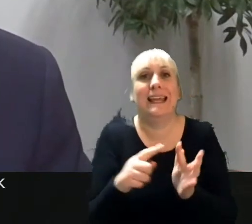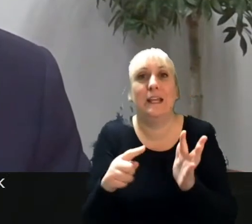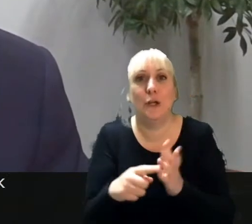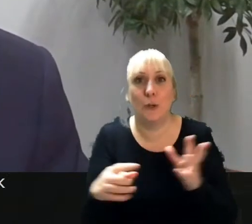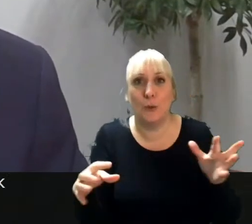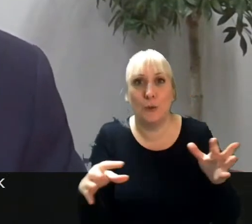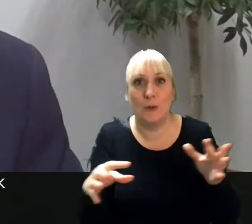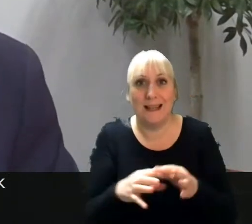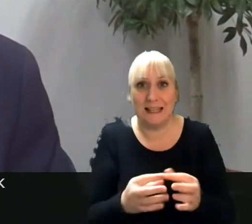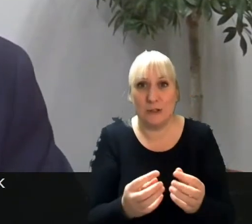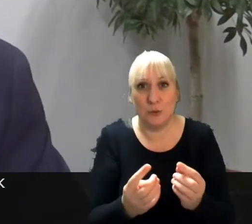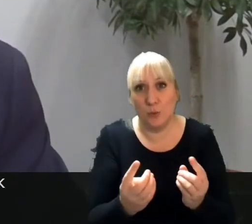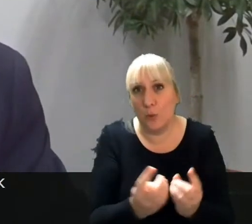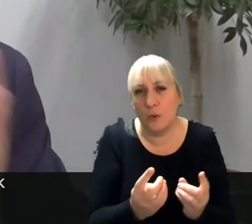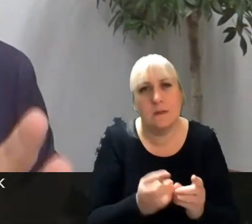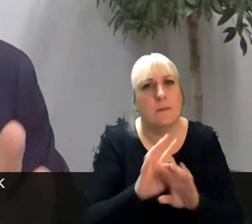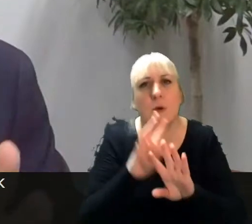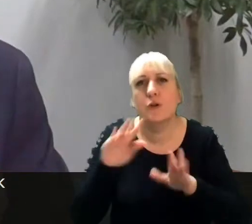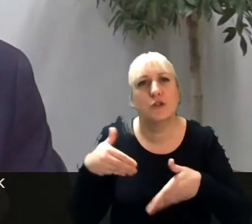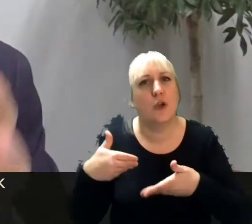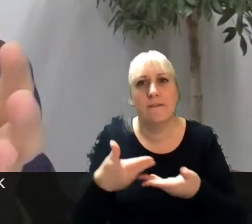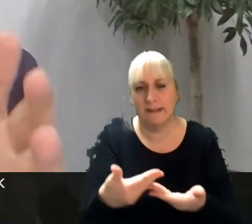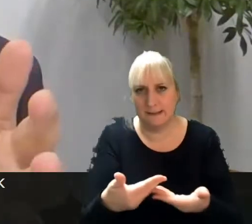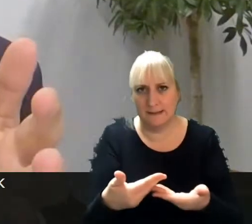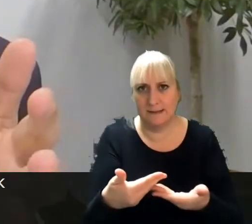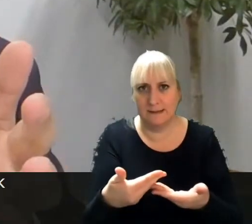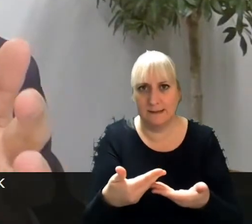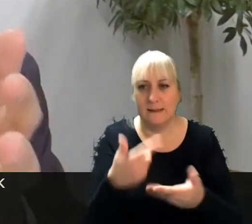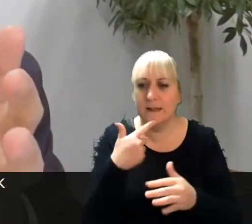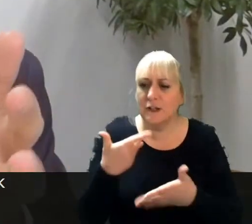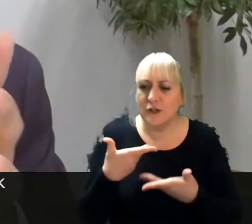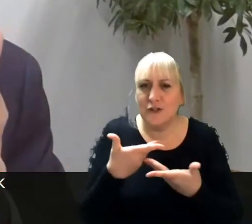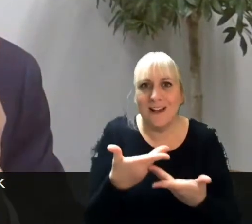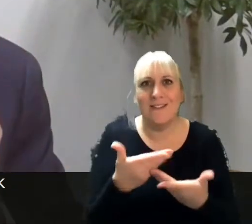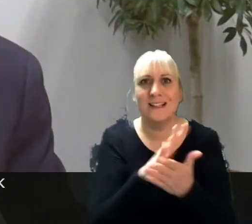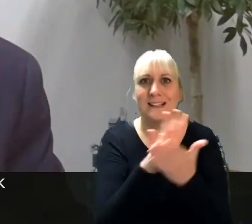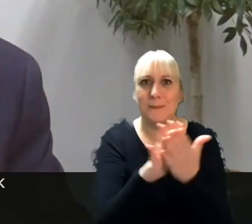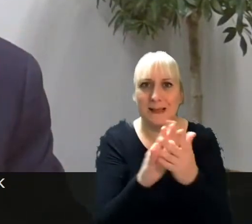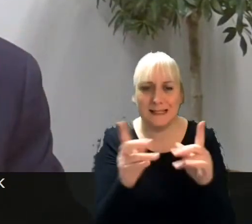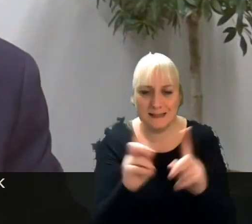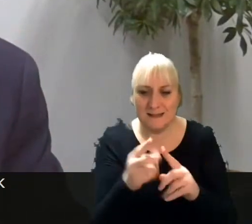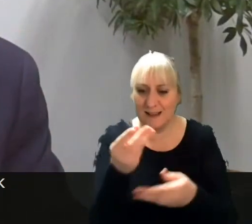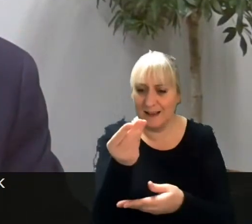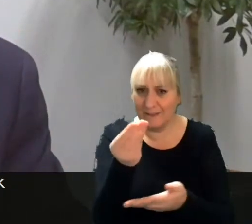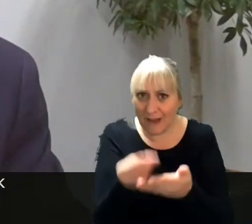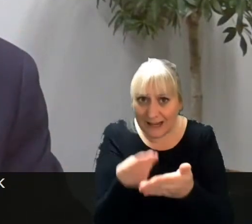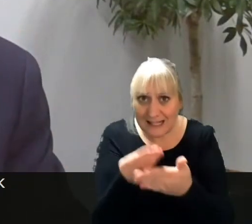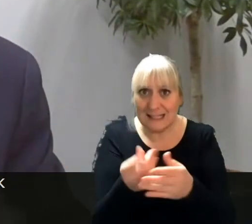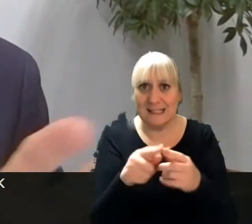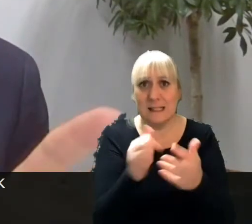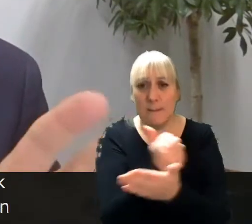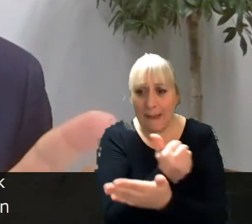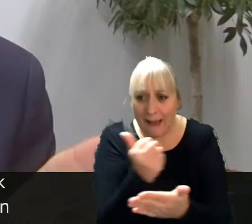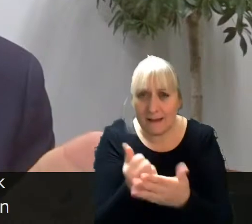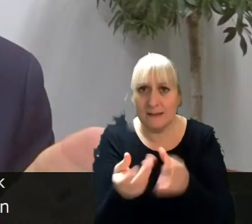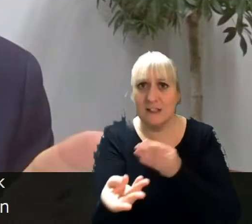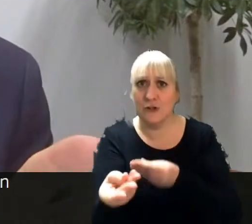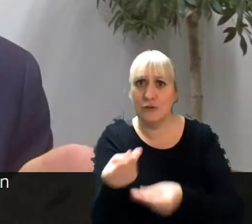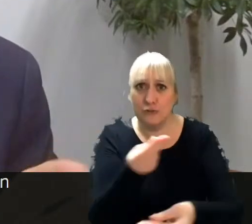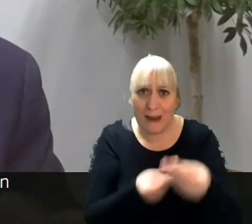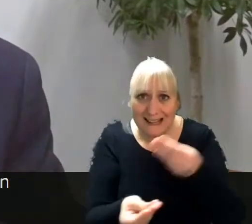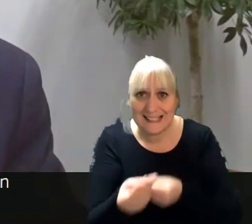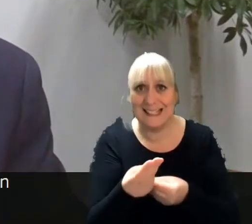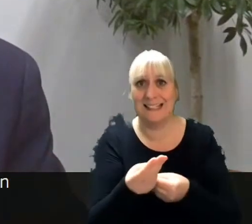relation to services. So by services, I think about the finances, the banks, the trading, the legal, the accountancy,